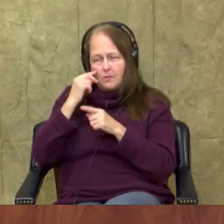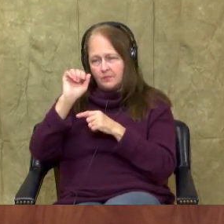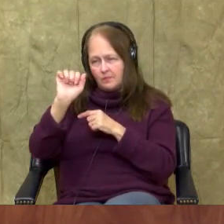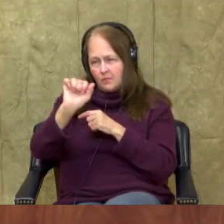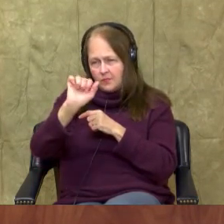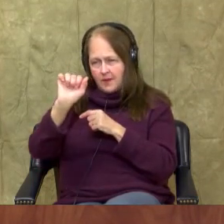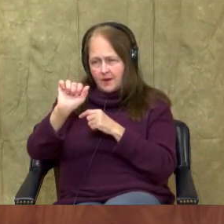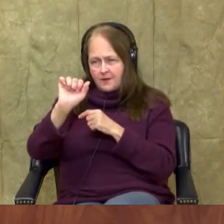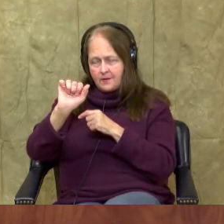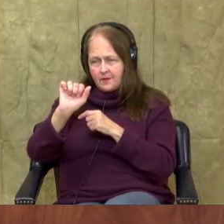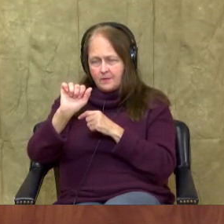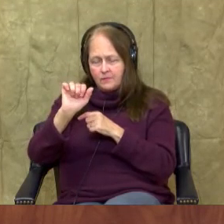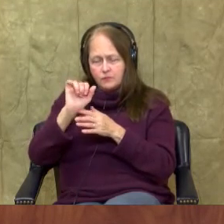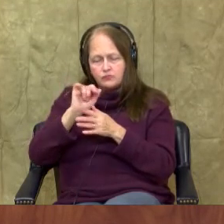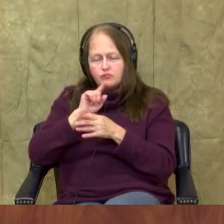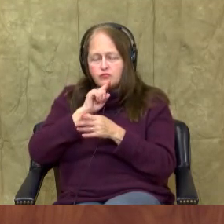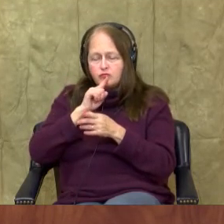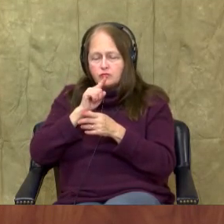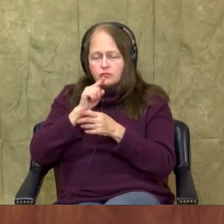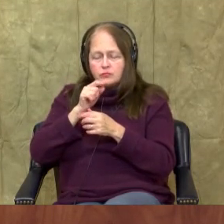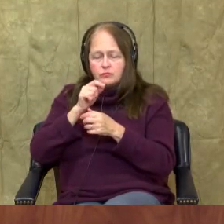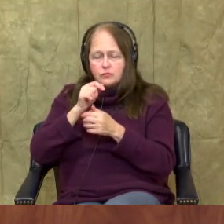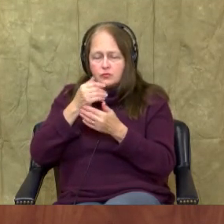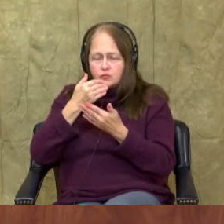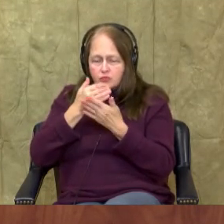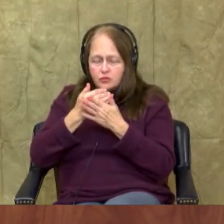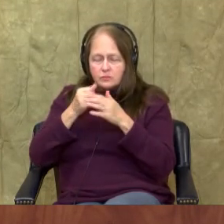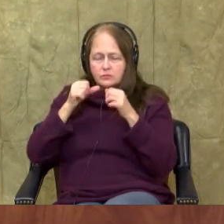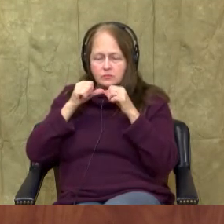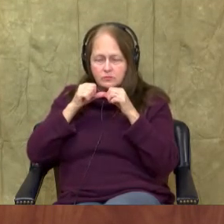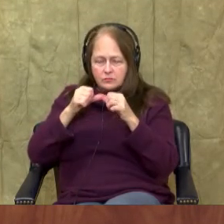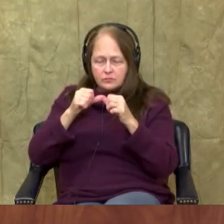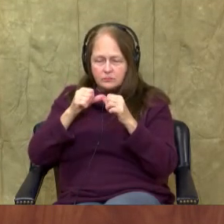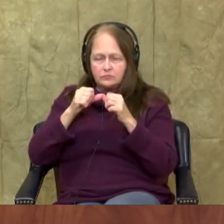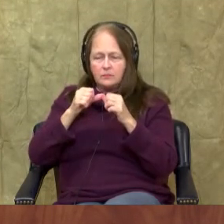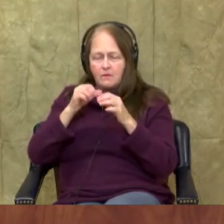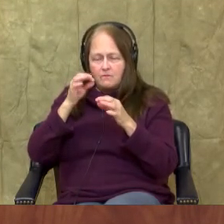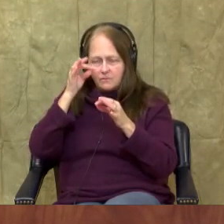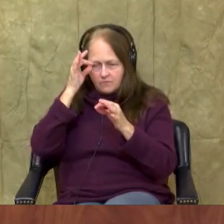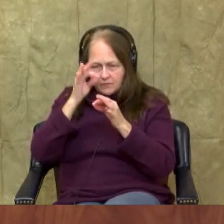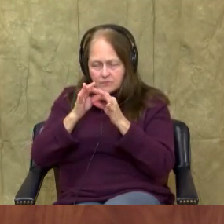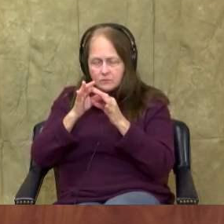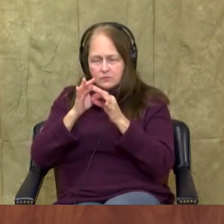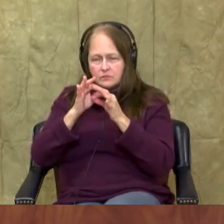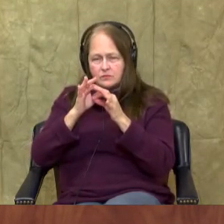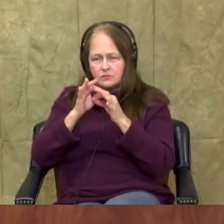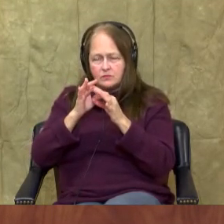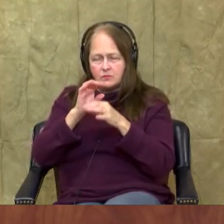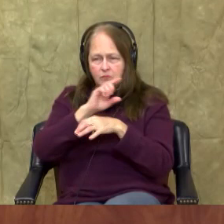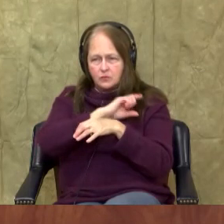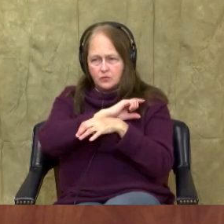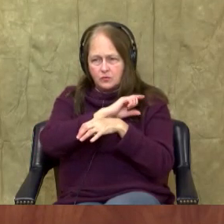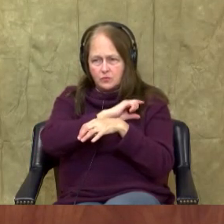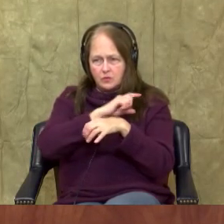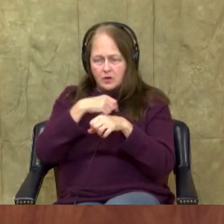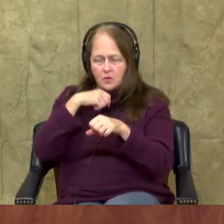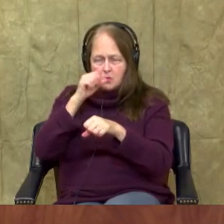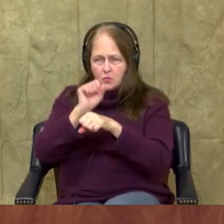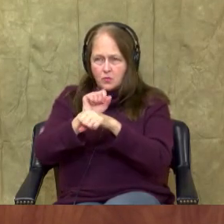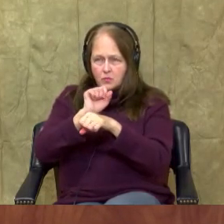at A, loyal and dedicated. These are the two that I had left as I was working my way